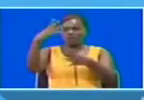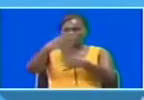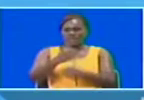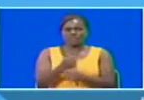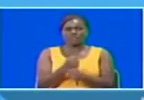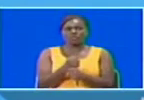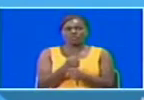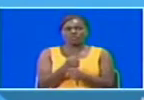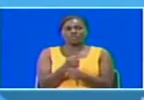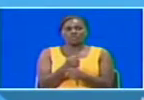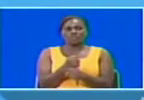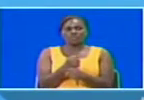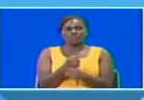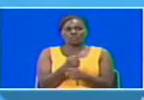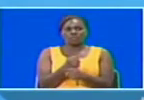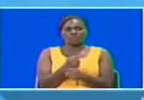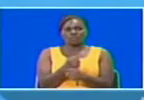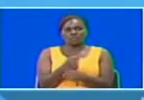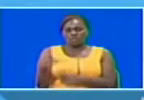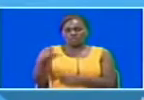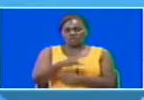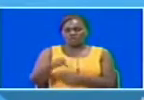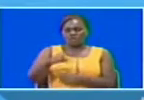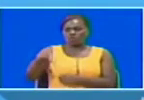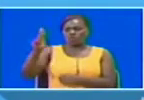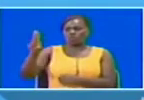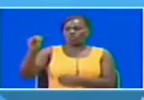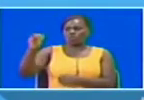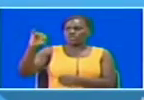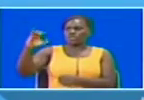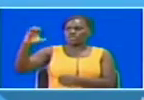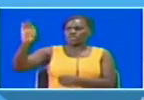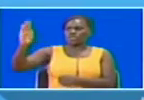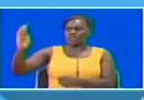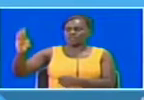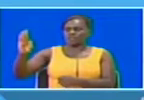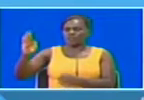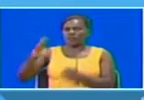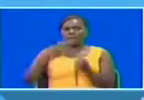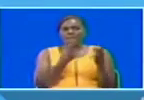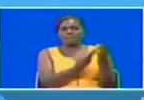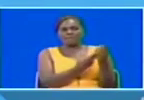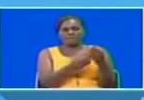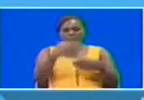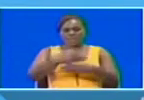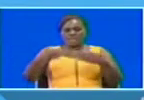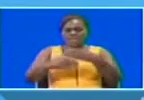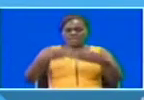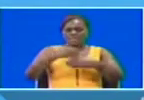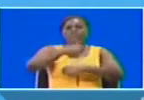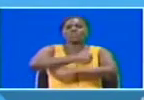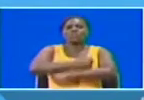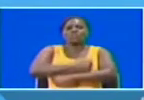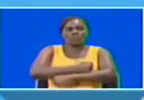Development Organization GREDO, a local UNICEF partner NGO. GREDO builds schools in South Sudan under the auspices